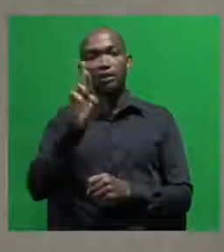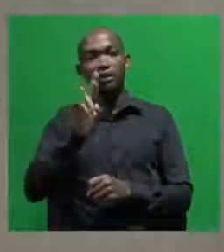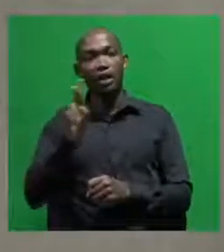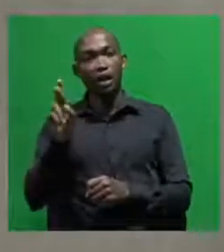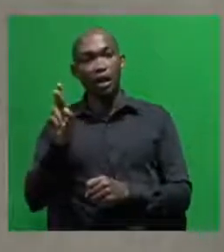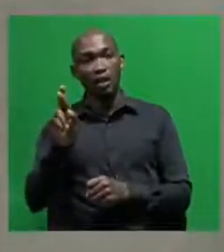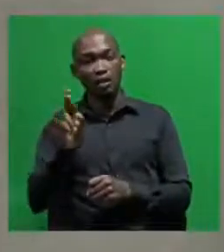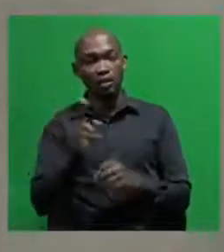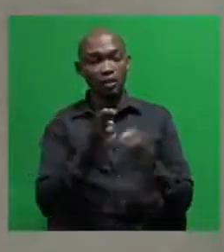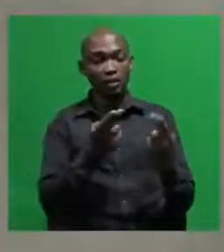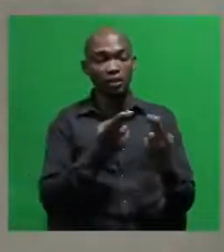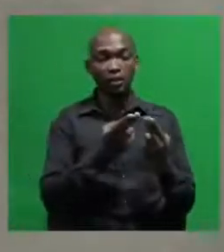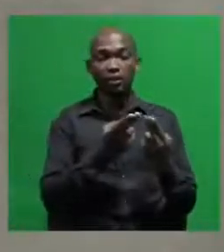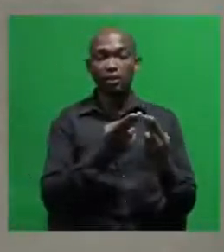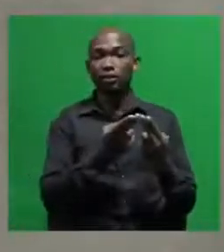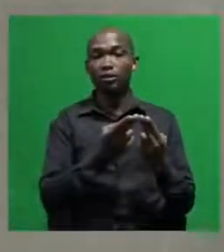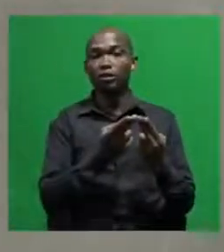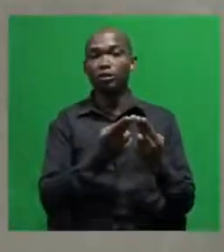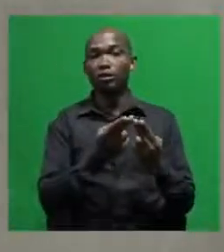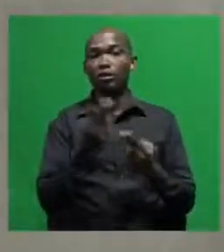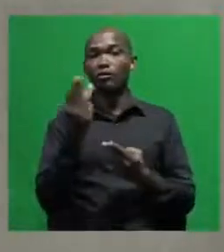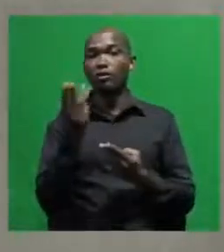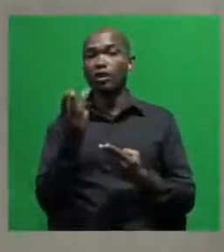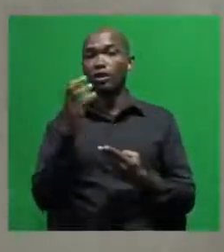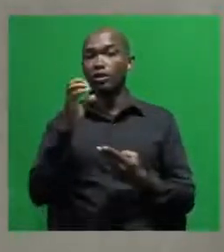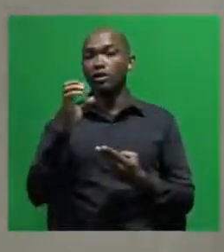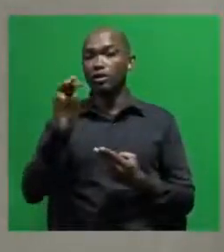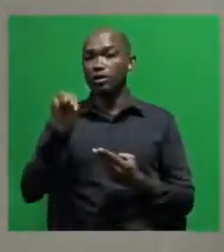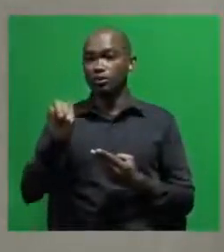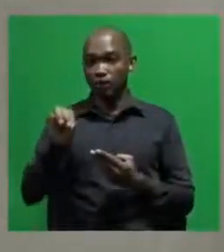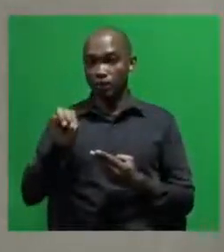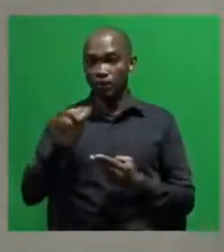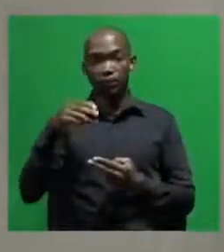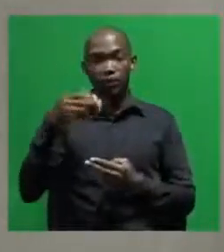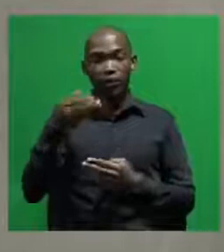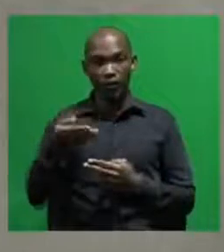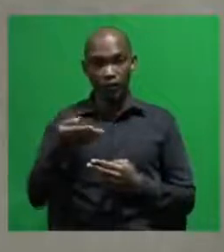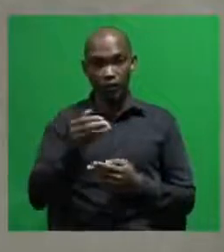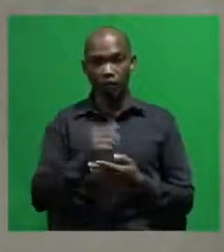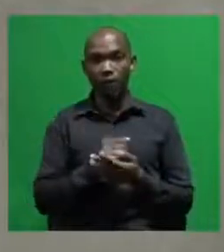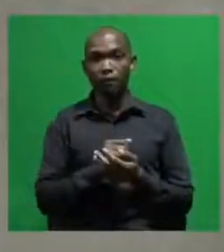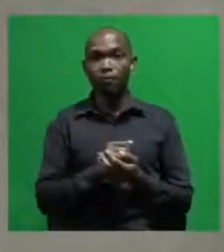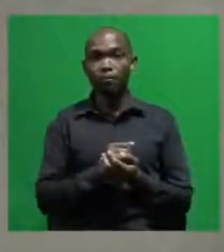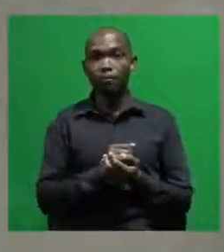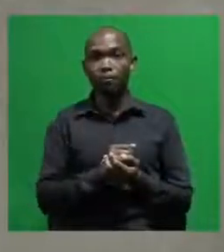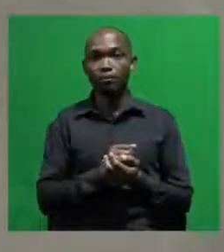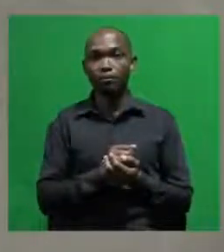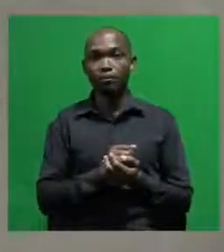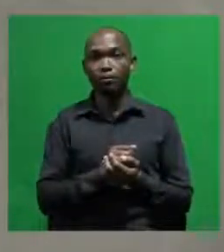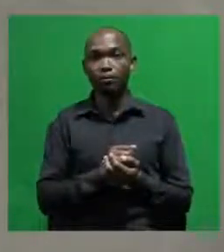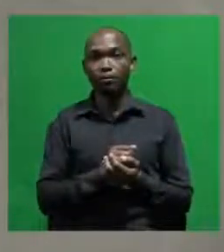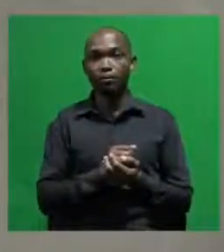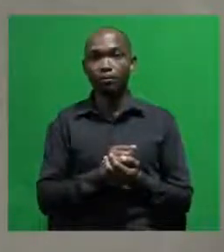this is r, which is equal to 3 centimeter, then